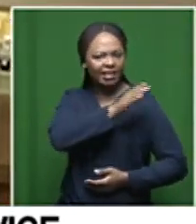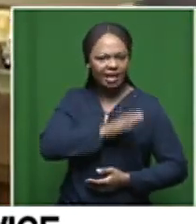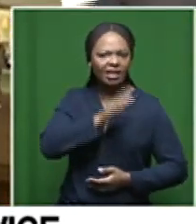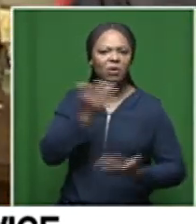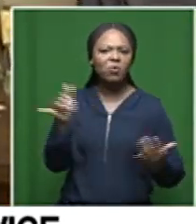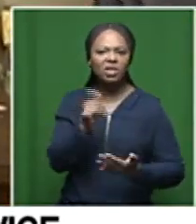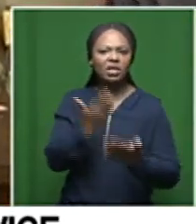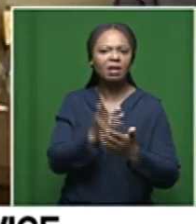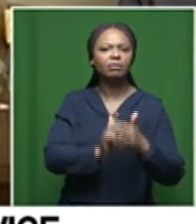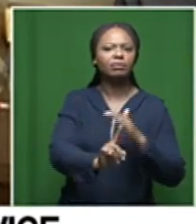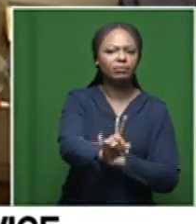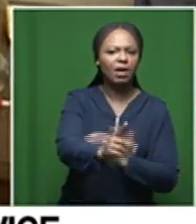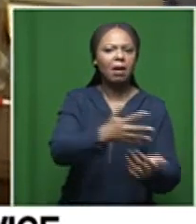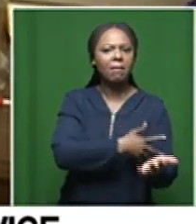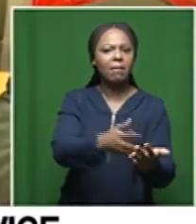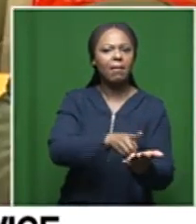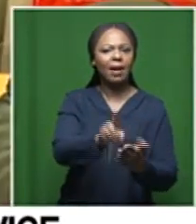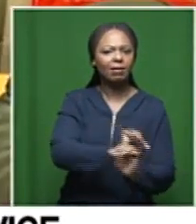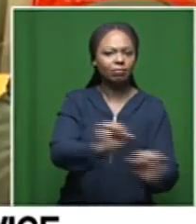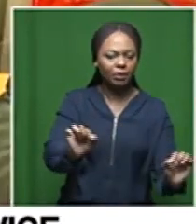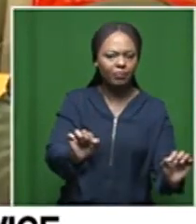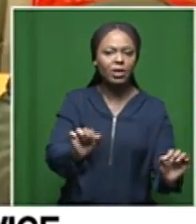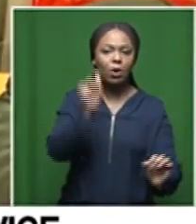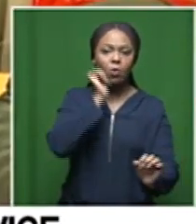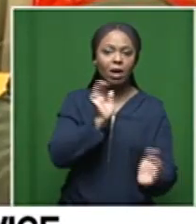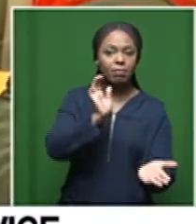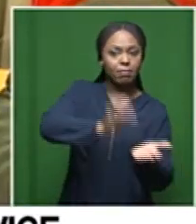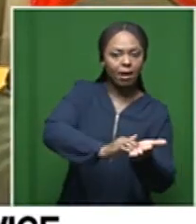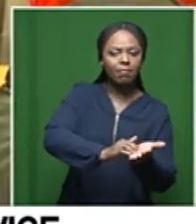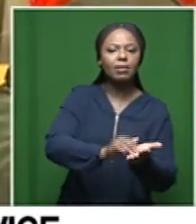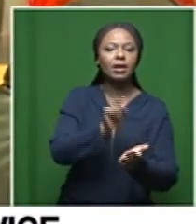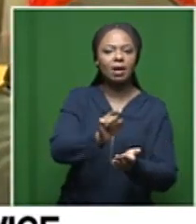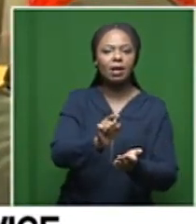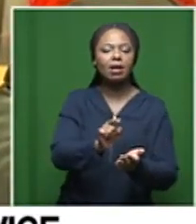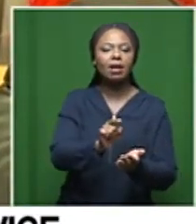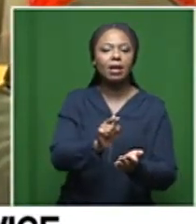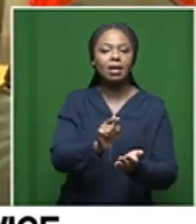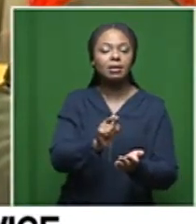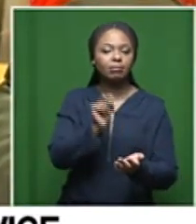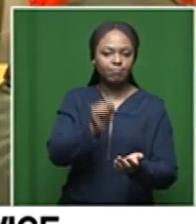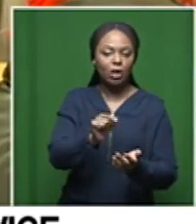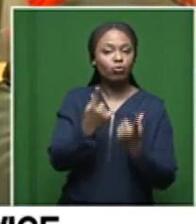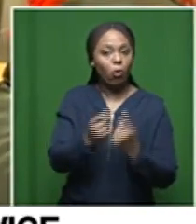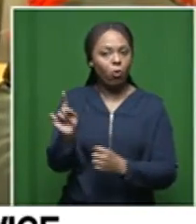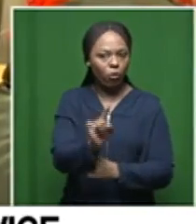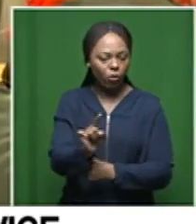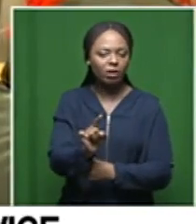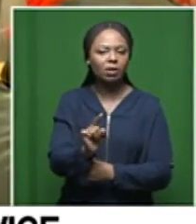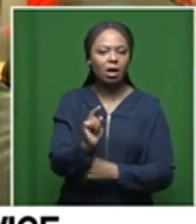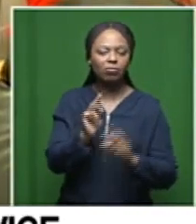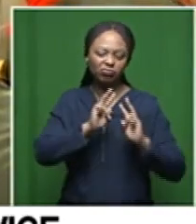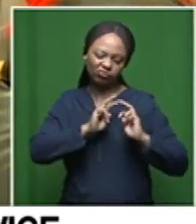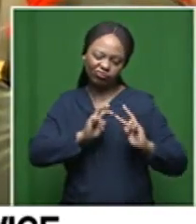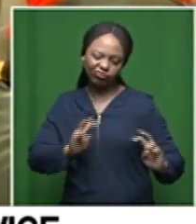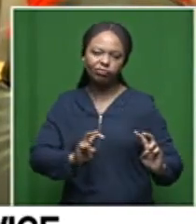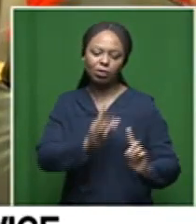visit. And once they present at any of the clinics, what we do is obviously we go through the processes of just